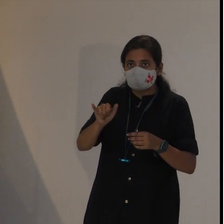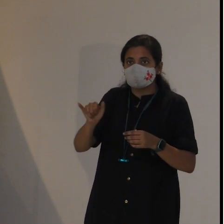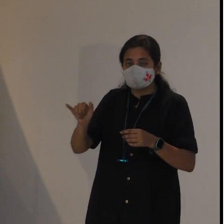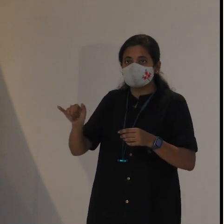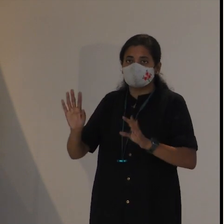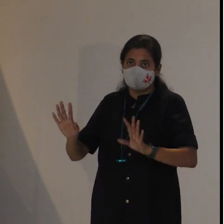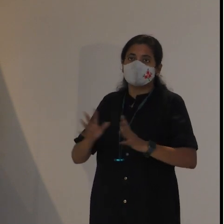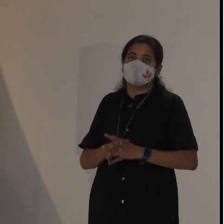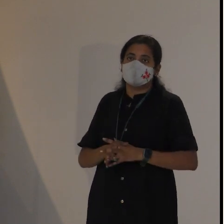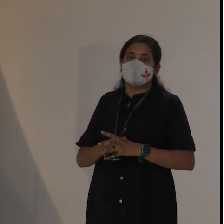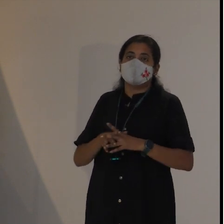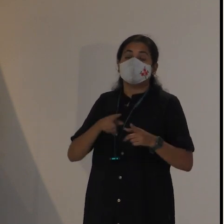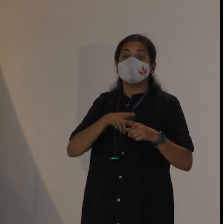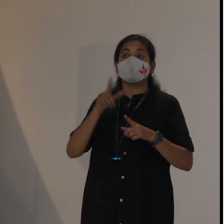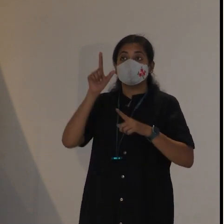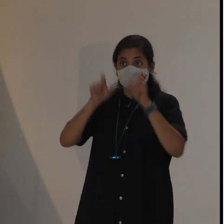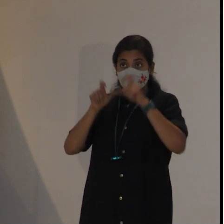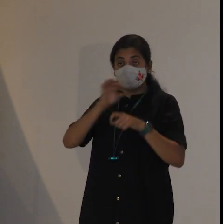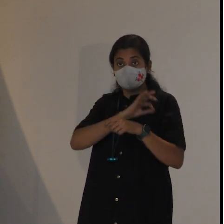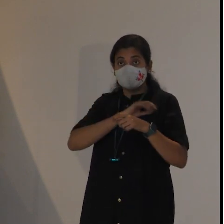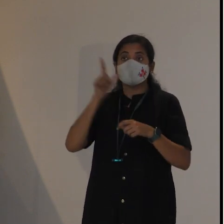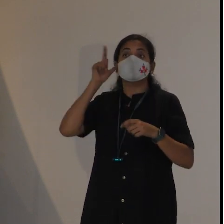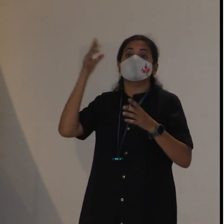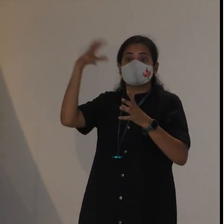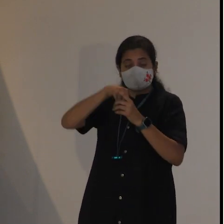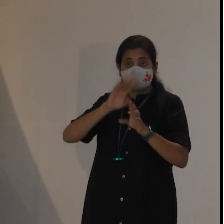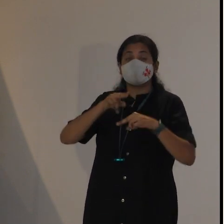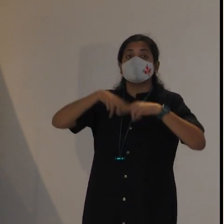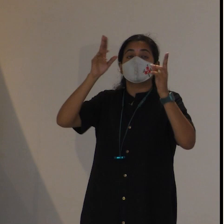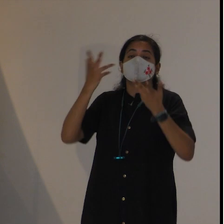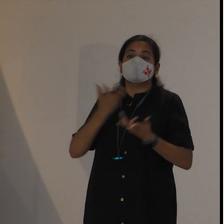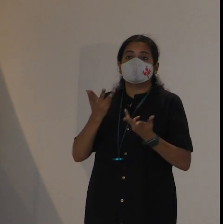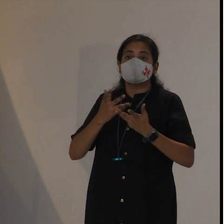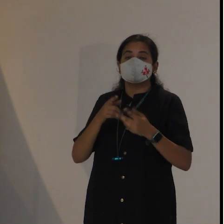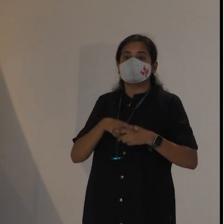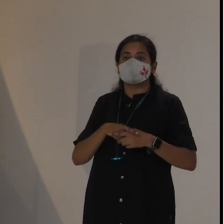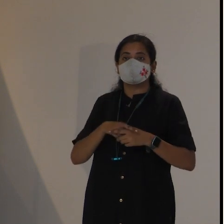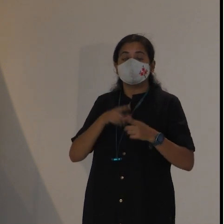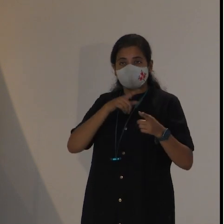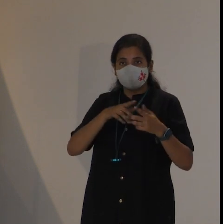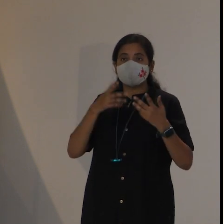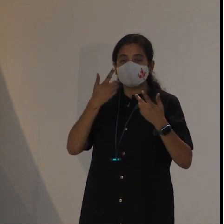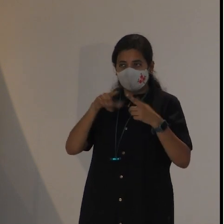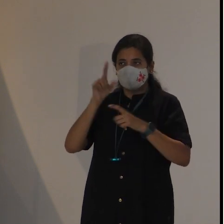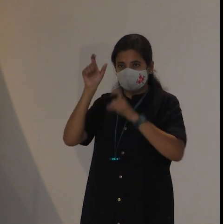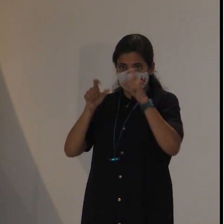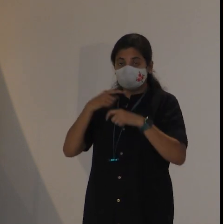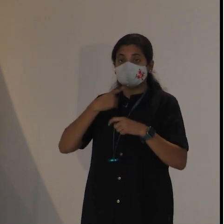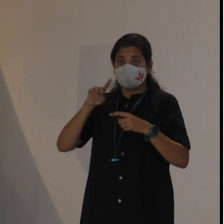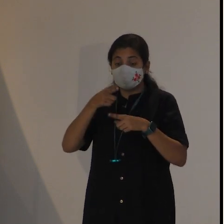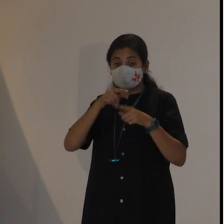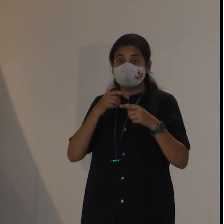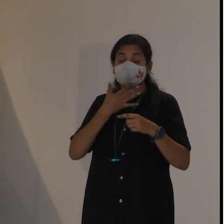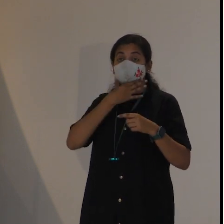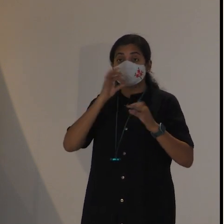very boring and repetitive to a listener. And then finally, while one day when we were having a conversation about the beauty of the